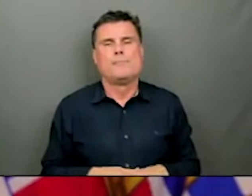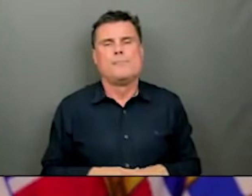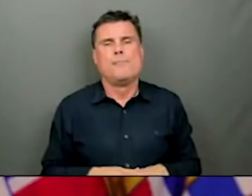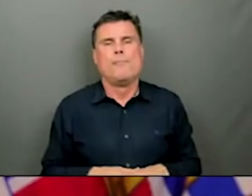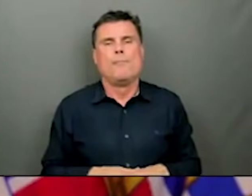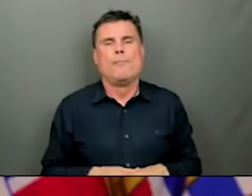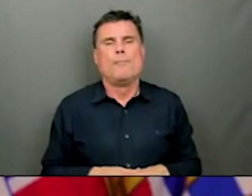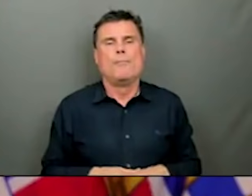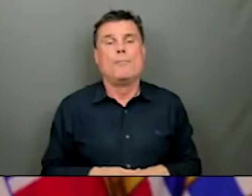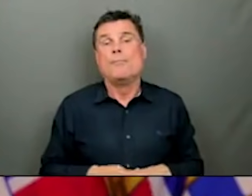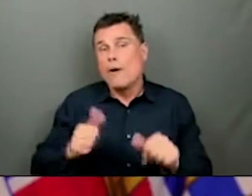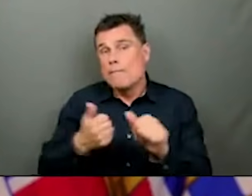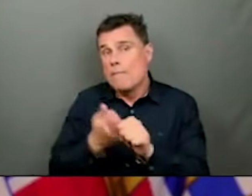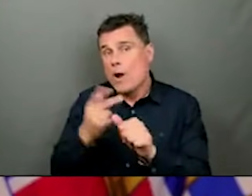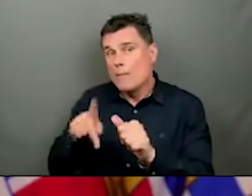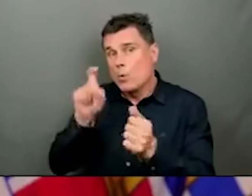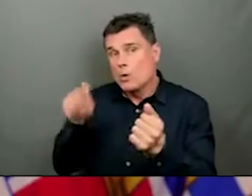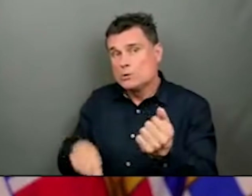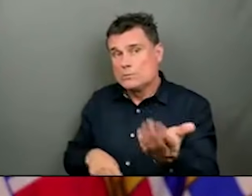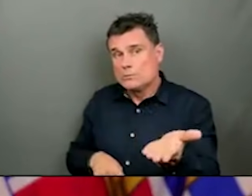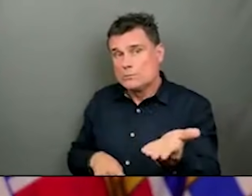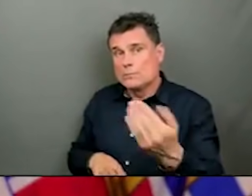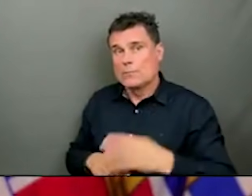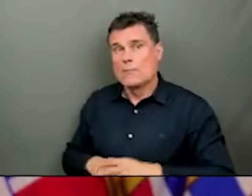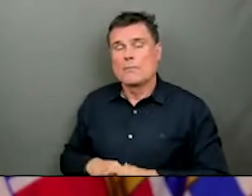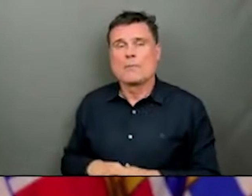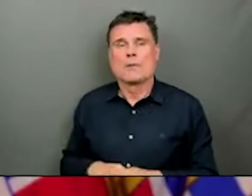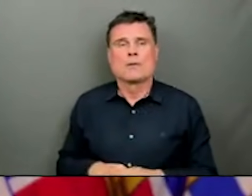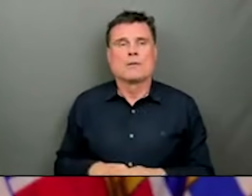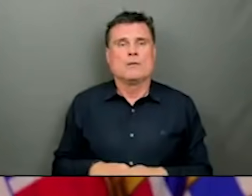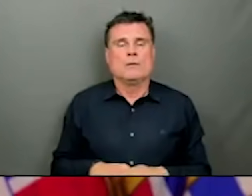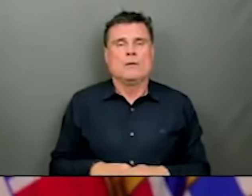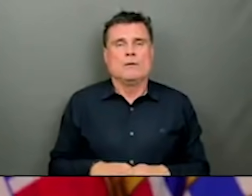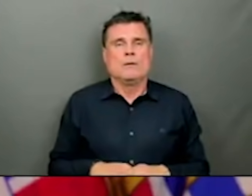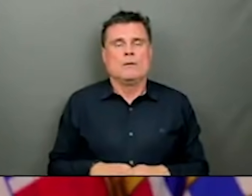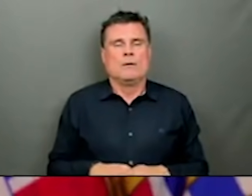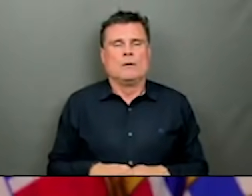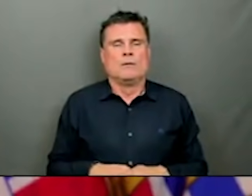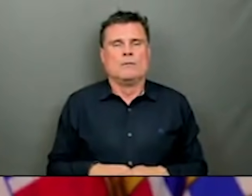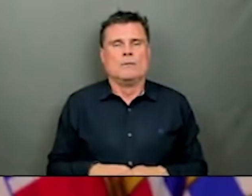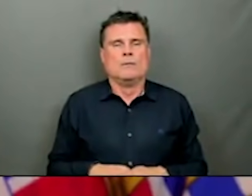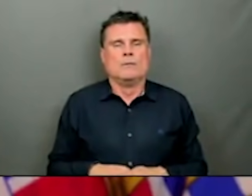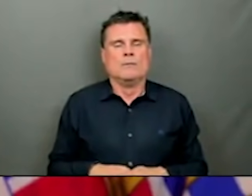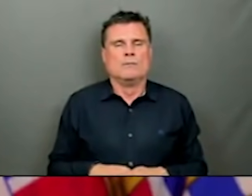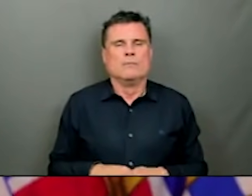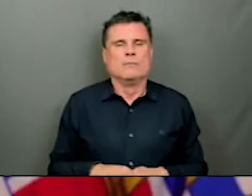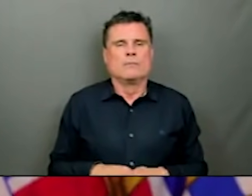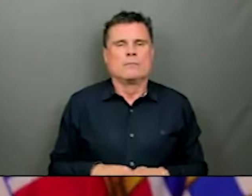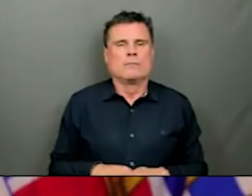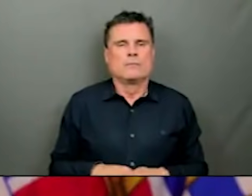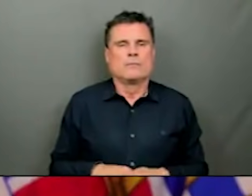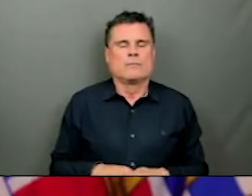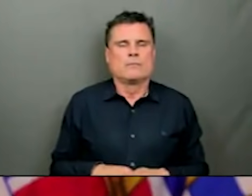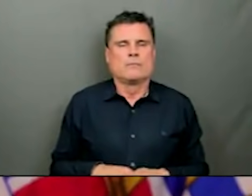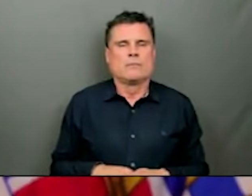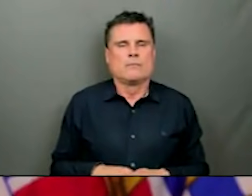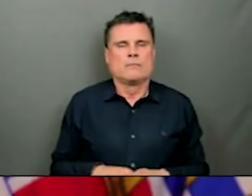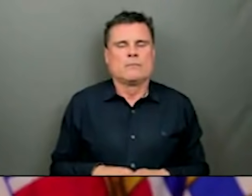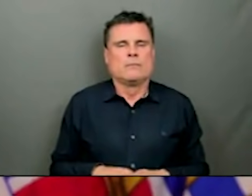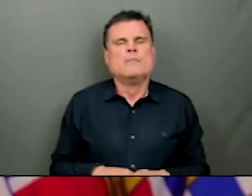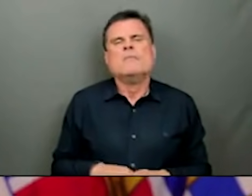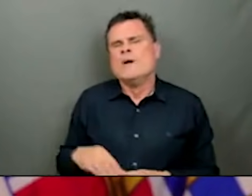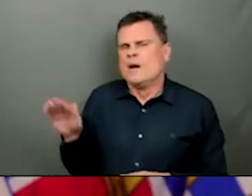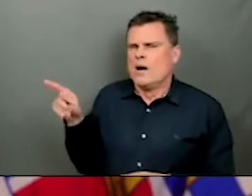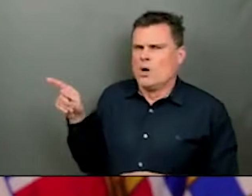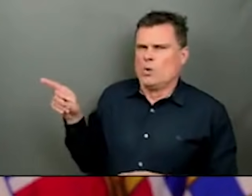that. The other one is just around the vaccine supply that's coming in. You've given us some numbers around how much we're expecting in.